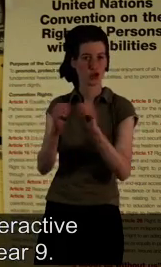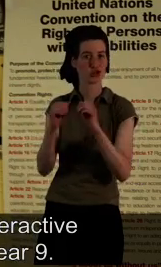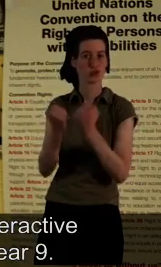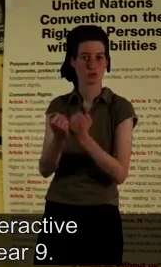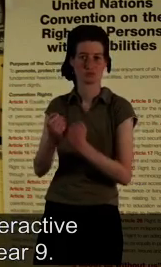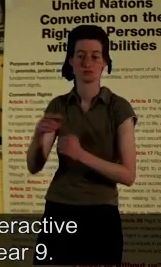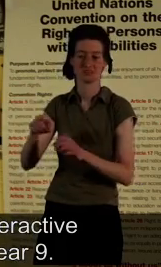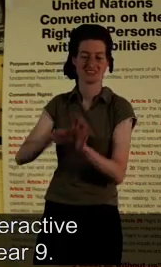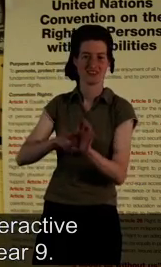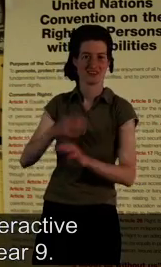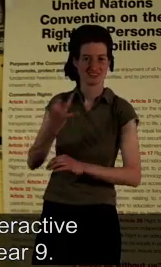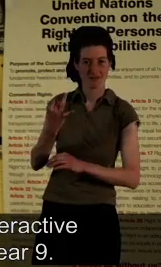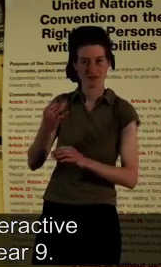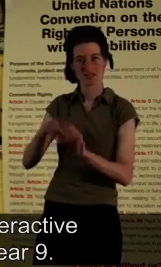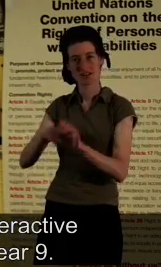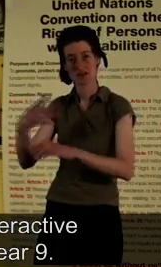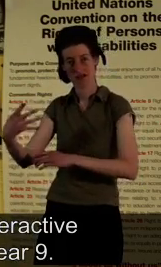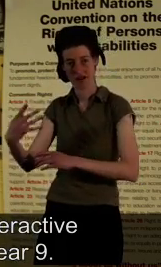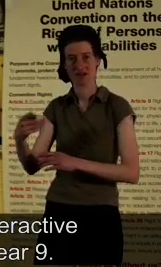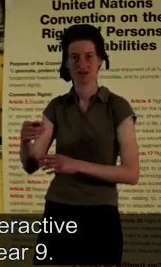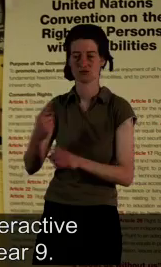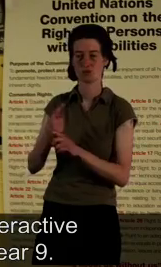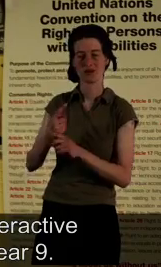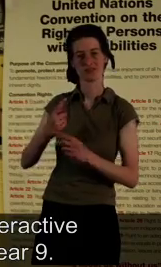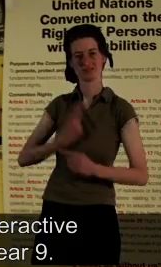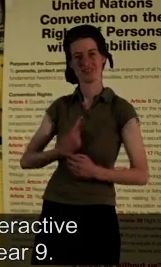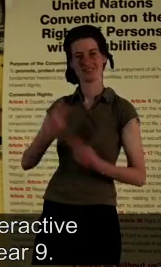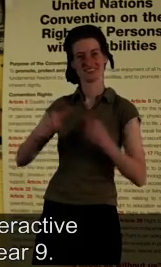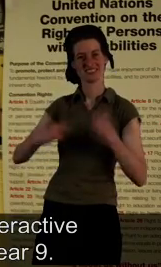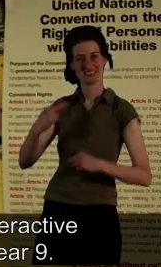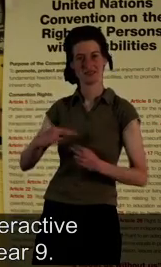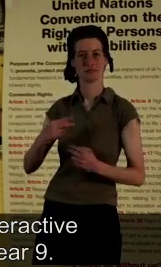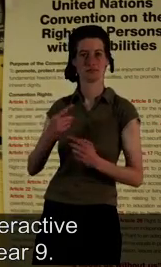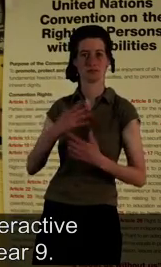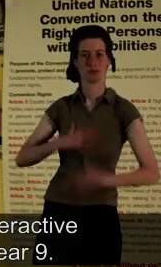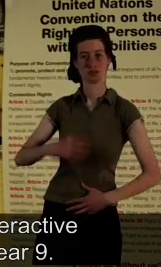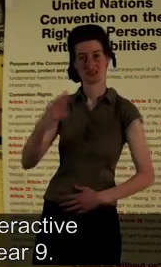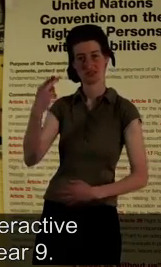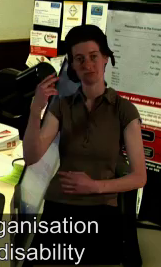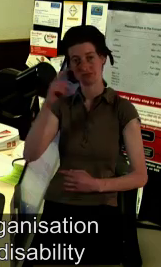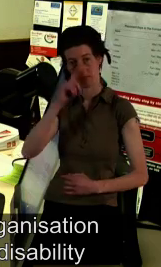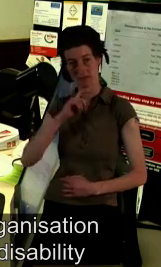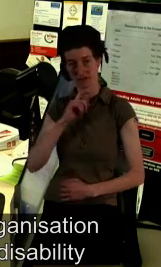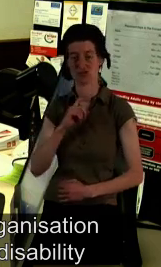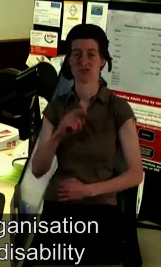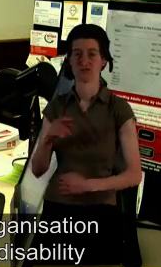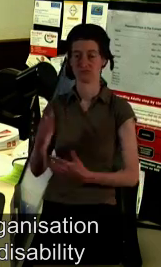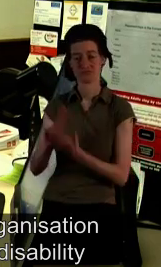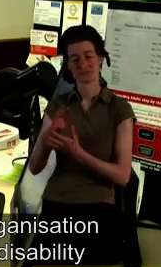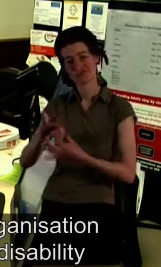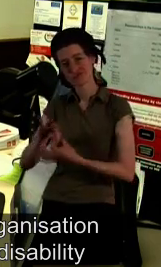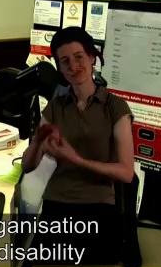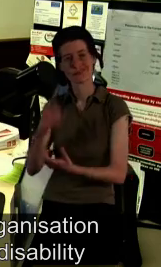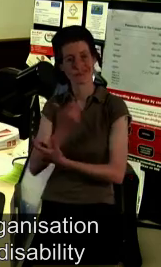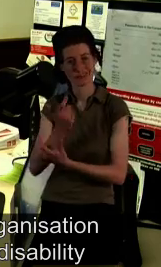image, which are very interactive and fun for kids from year 7 to year 9. One Voice, a disabled